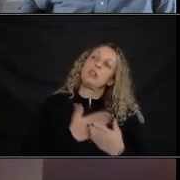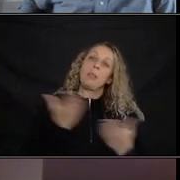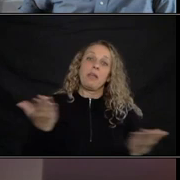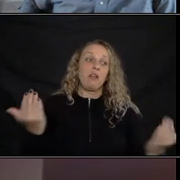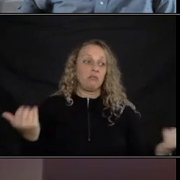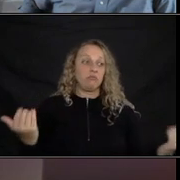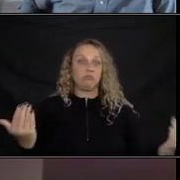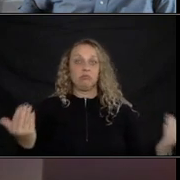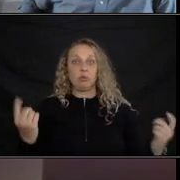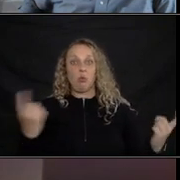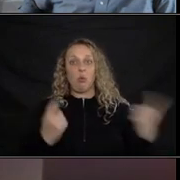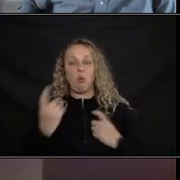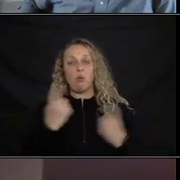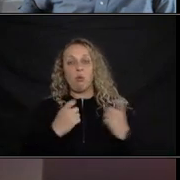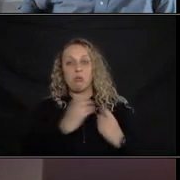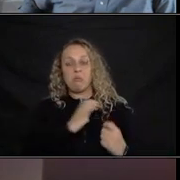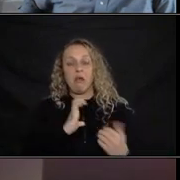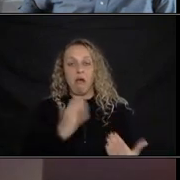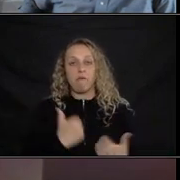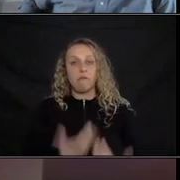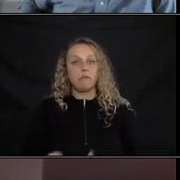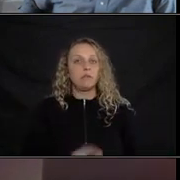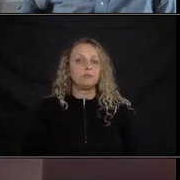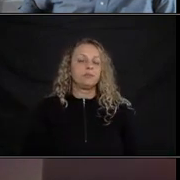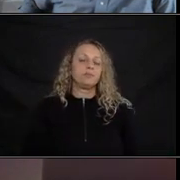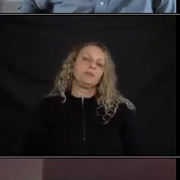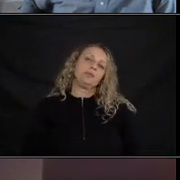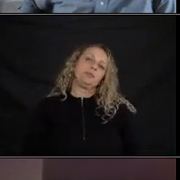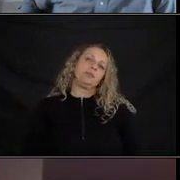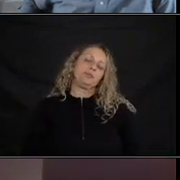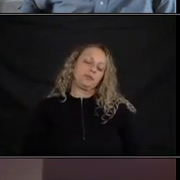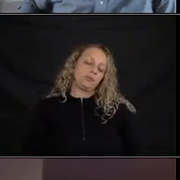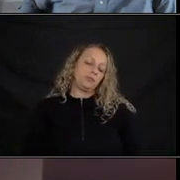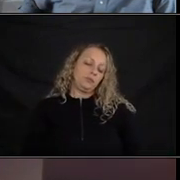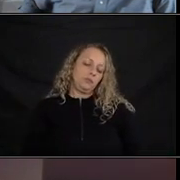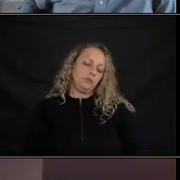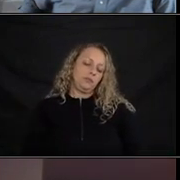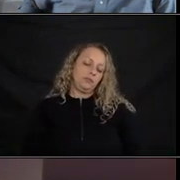any questions the commission may have.